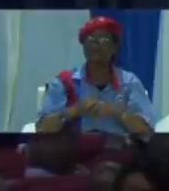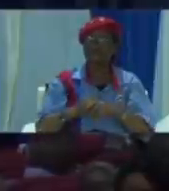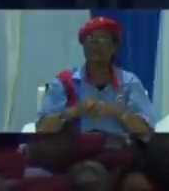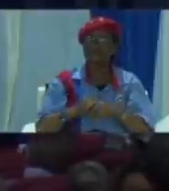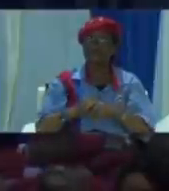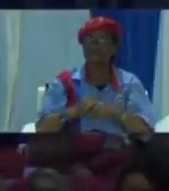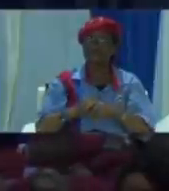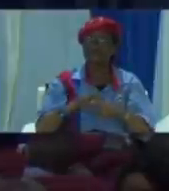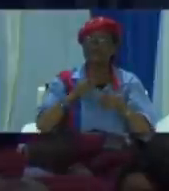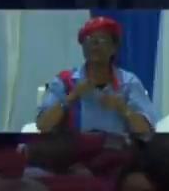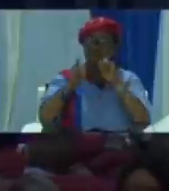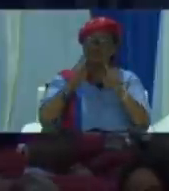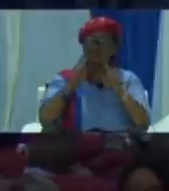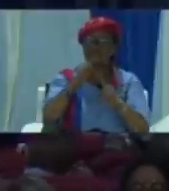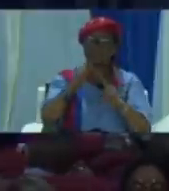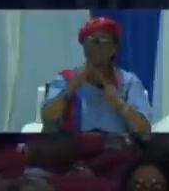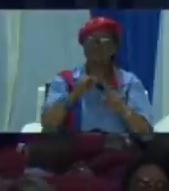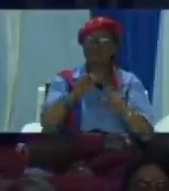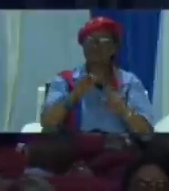talks about a king.